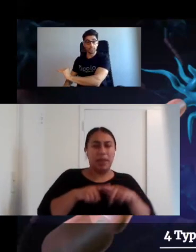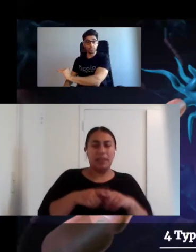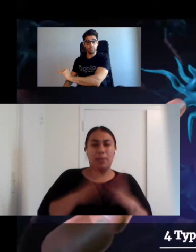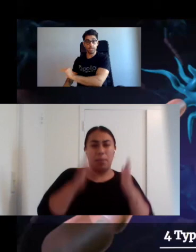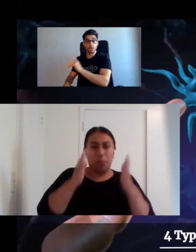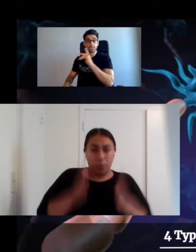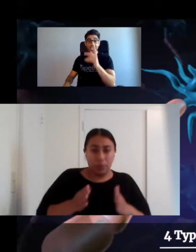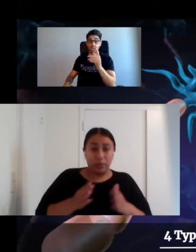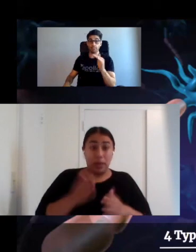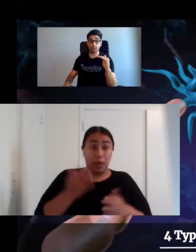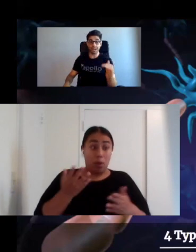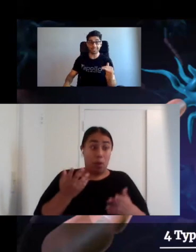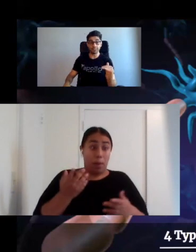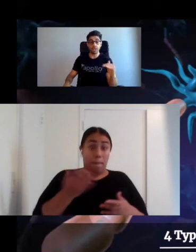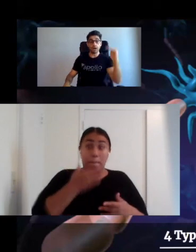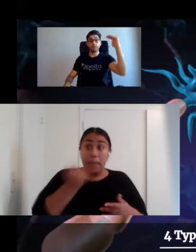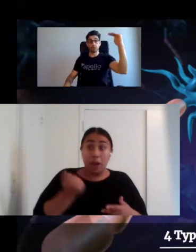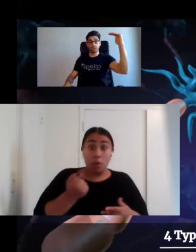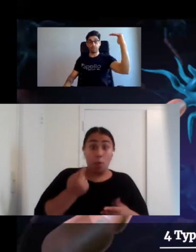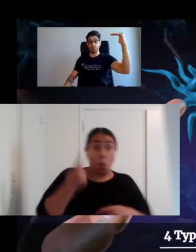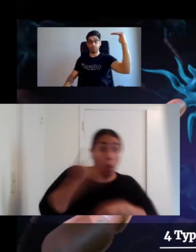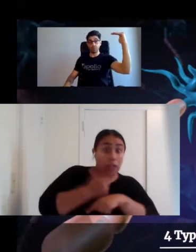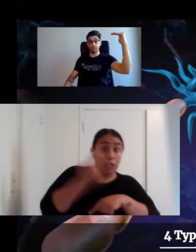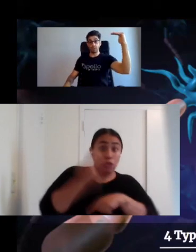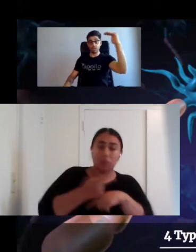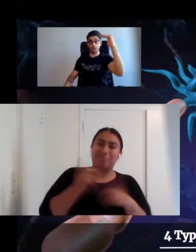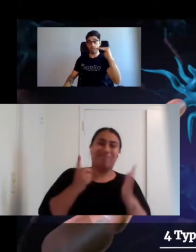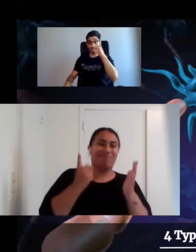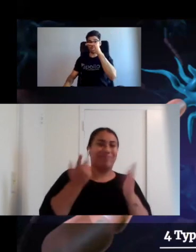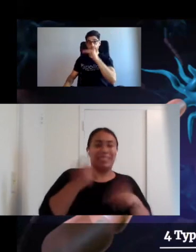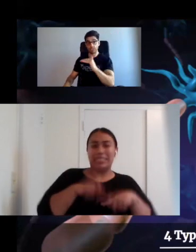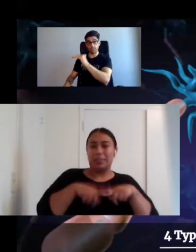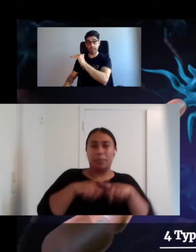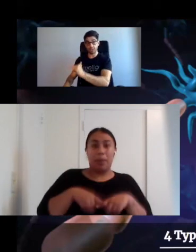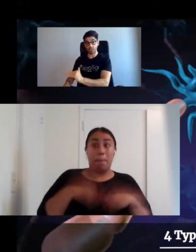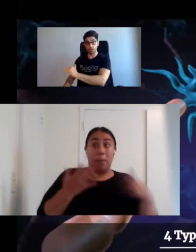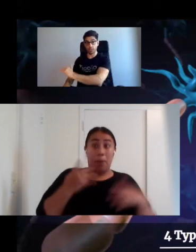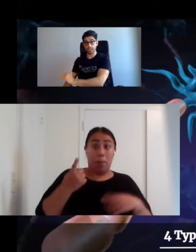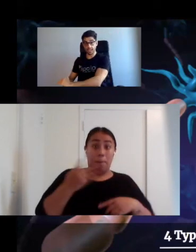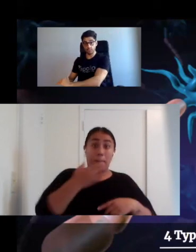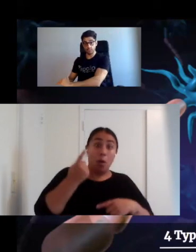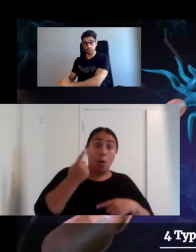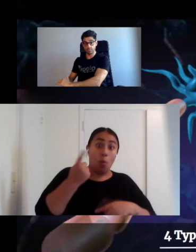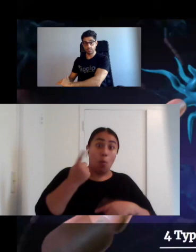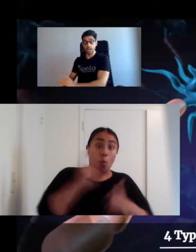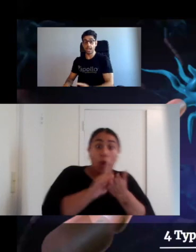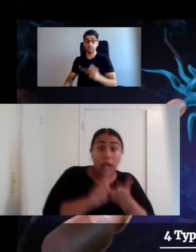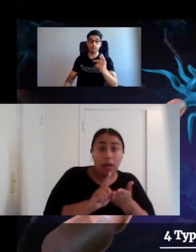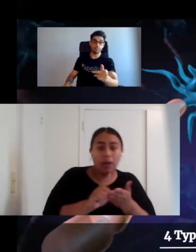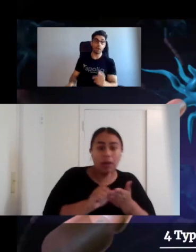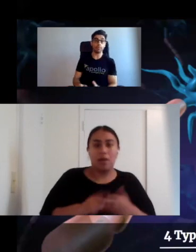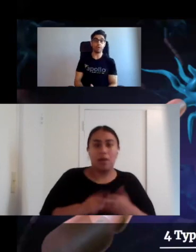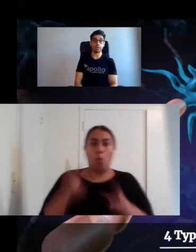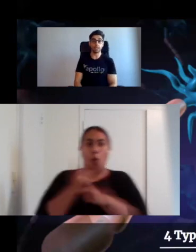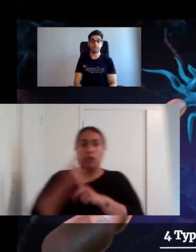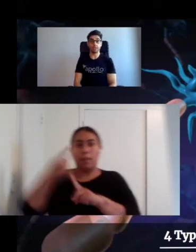That's relapsing remitting. With secondary progressive, unfortunately, with their function starting here, it's a much faster stairwelling down. And then we